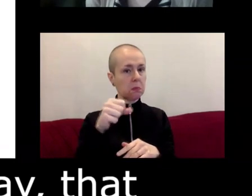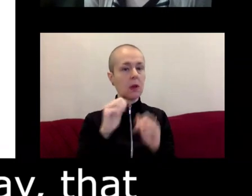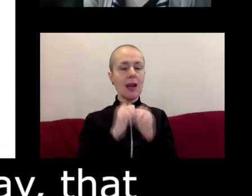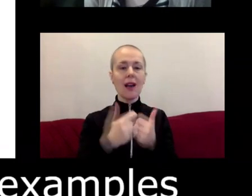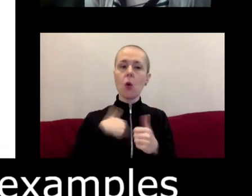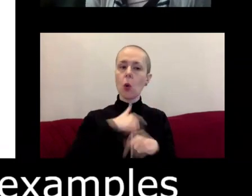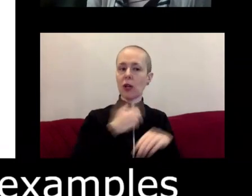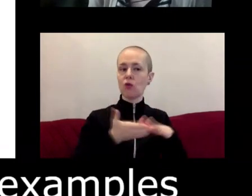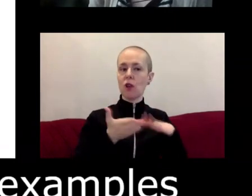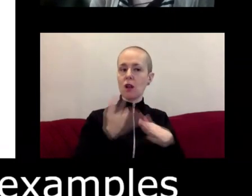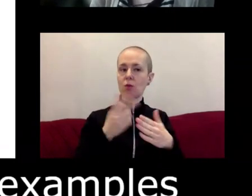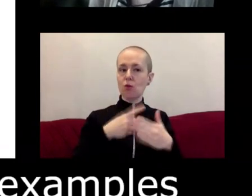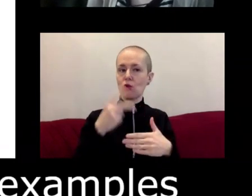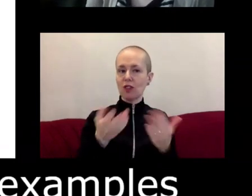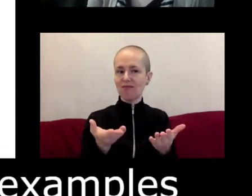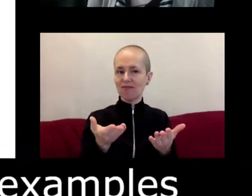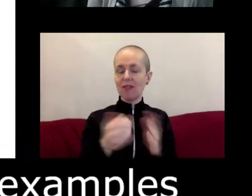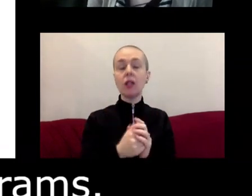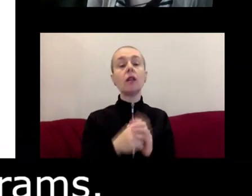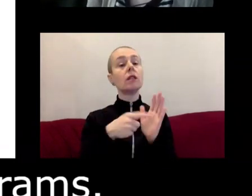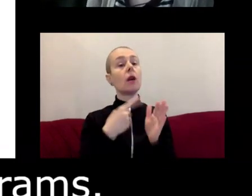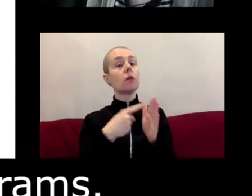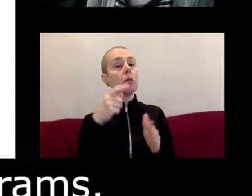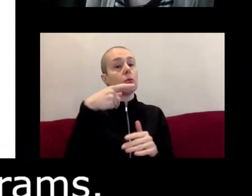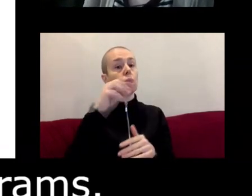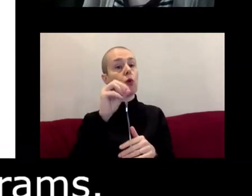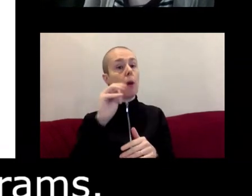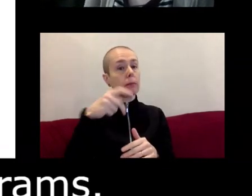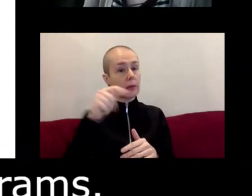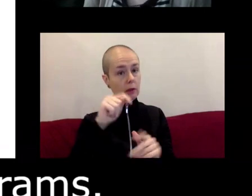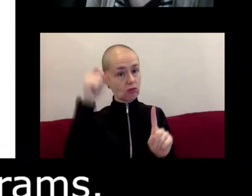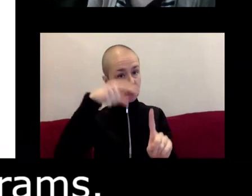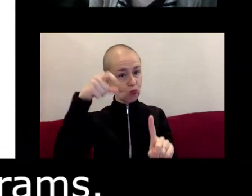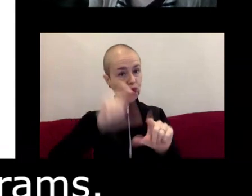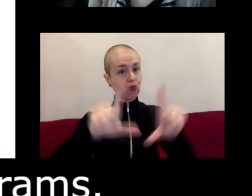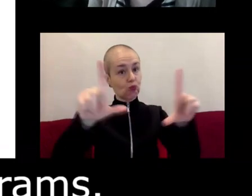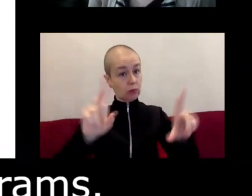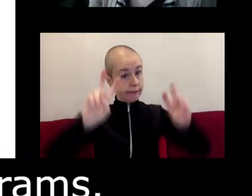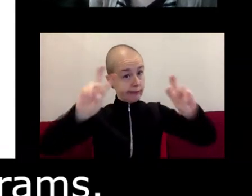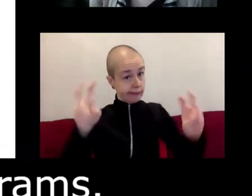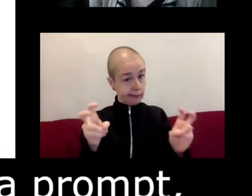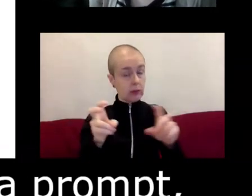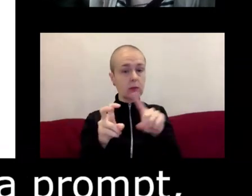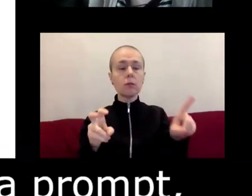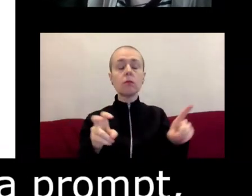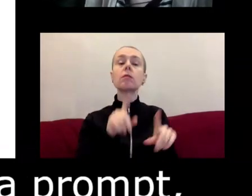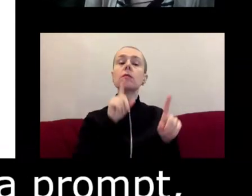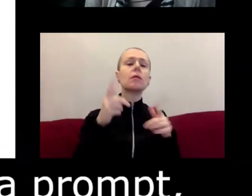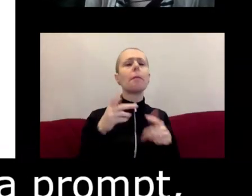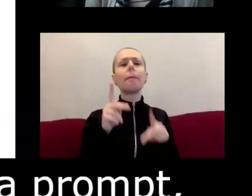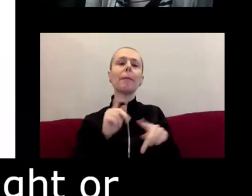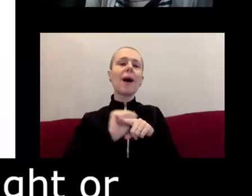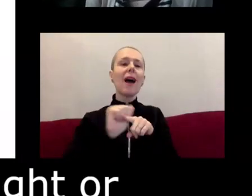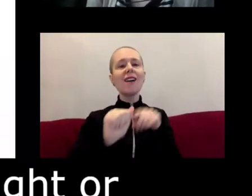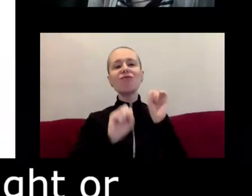our programs where we might have a prompt, but there's really no right or wrong, right?